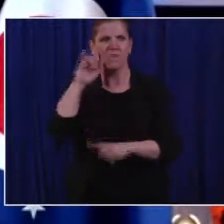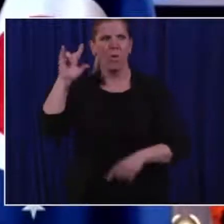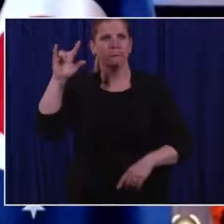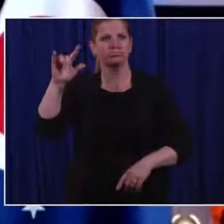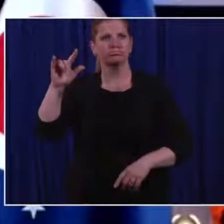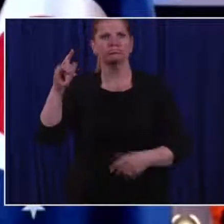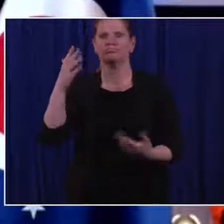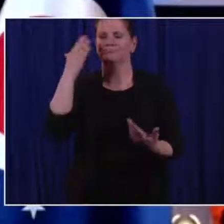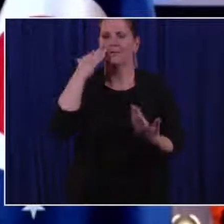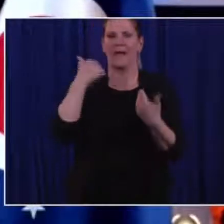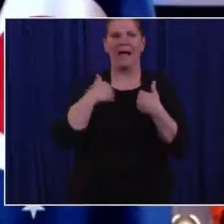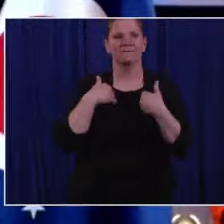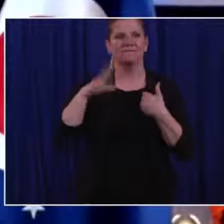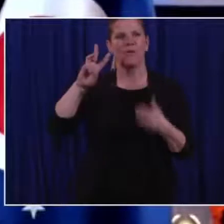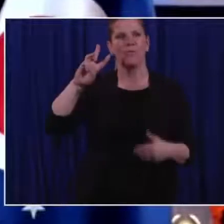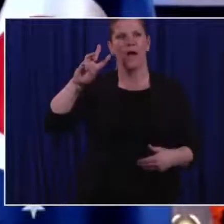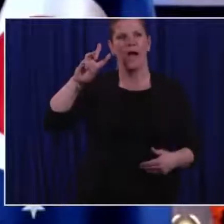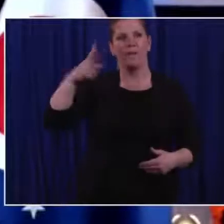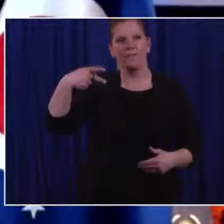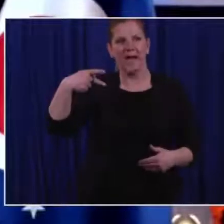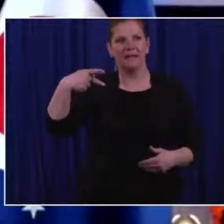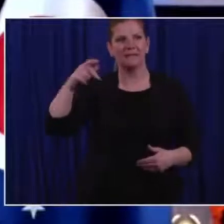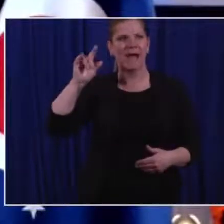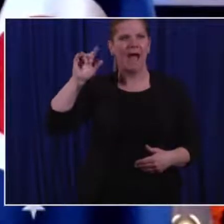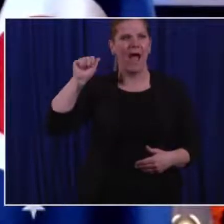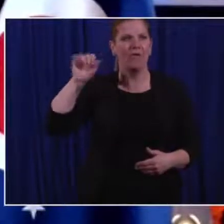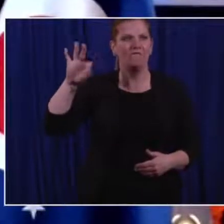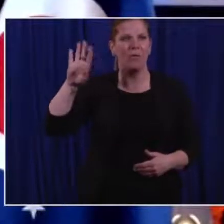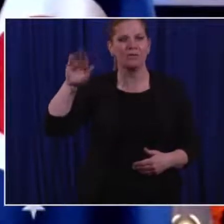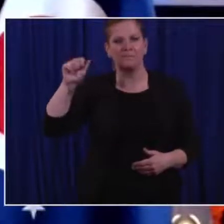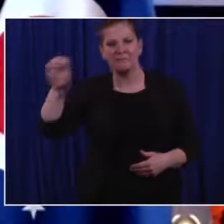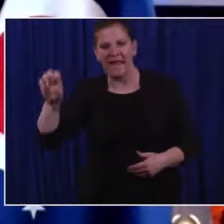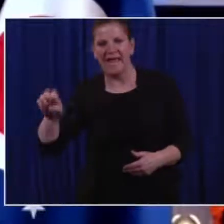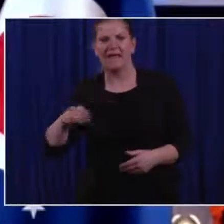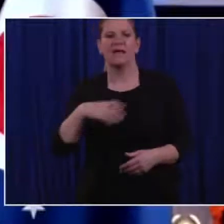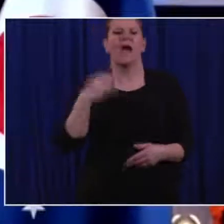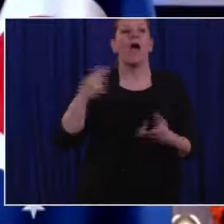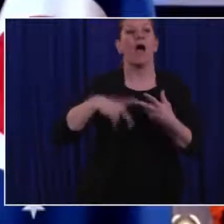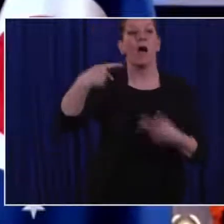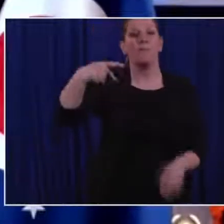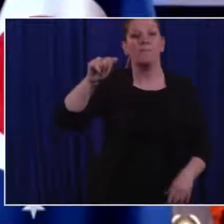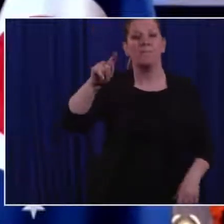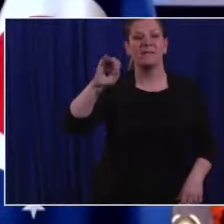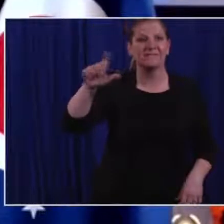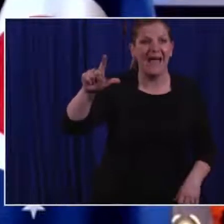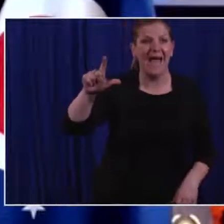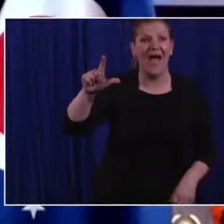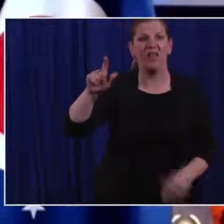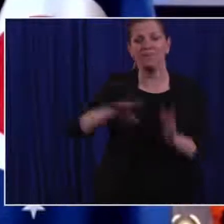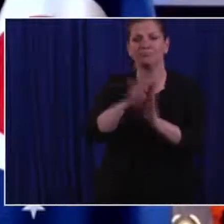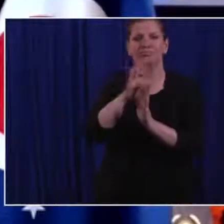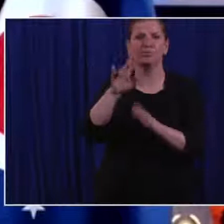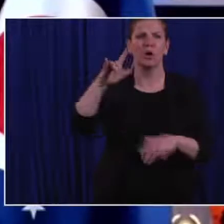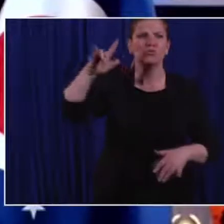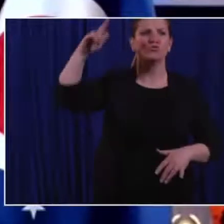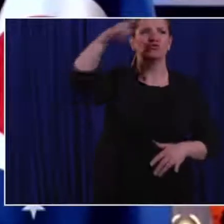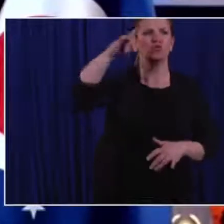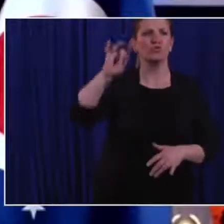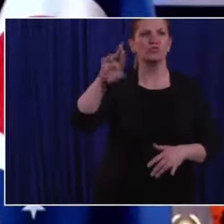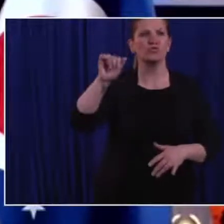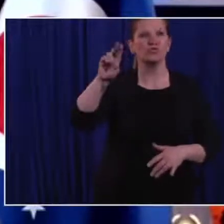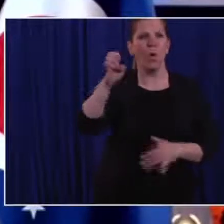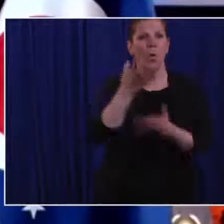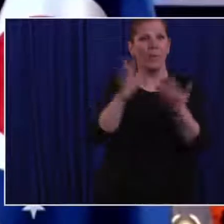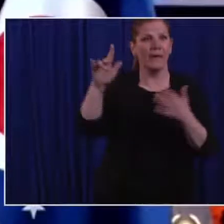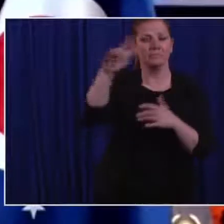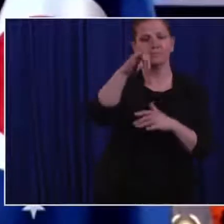Base, NASA Glenn, Battelle, and the Unmanned Aeronautical Systems Center in Springfield. And, Governor, you and I have both attended